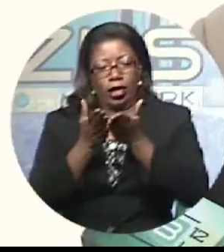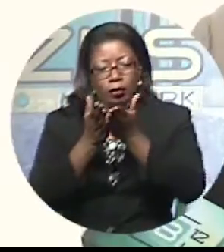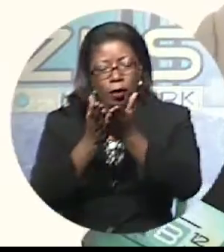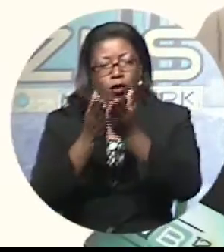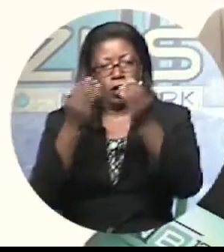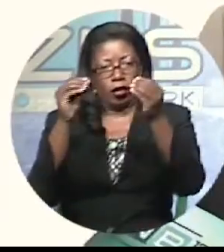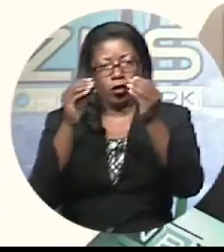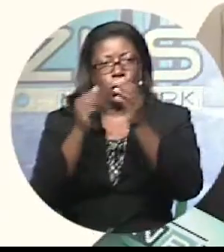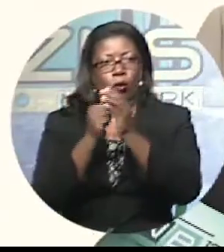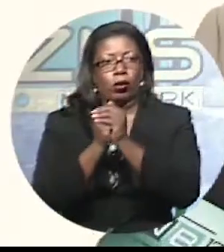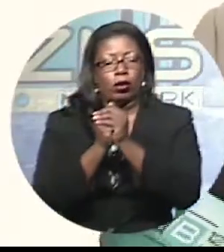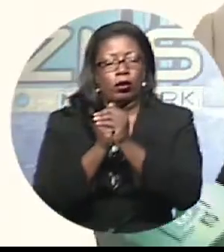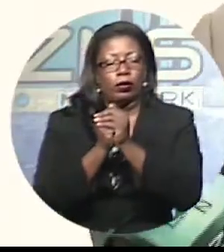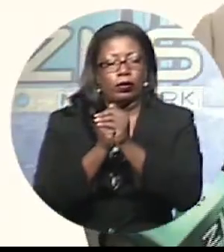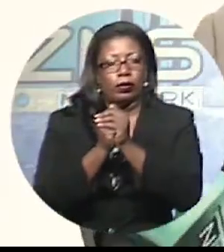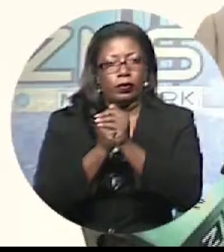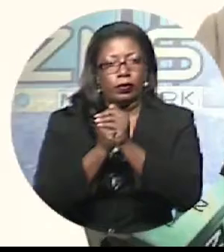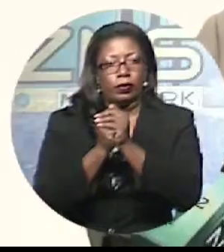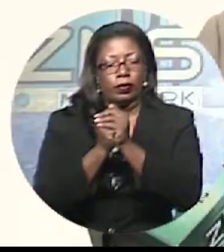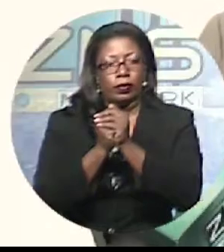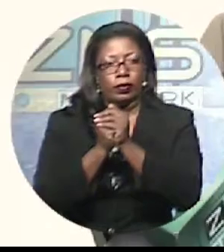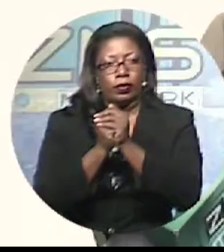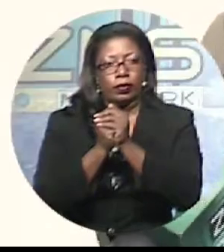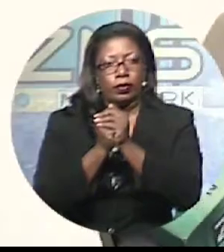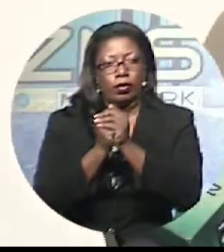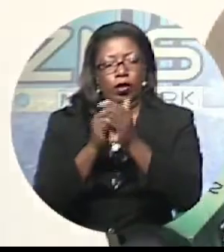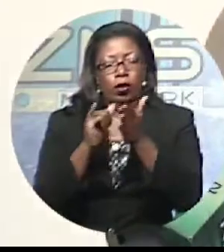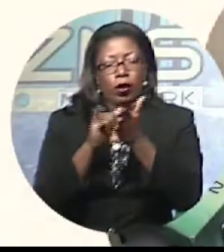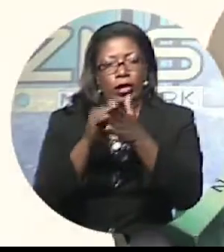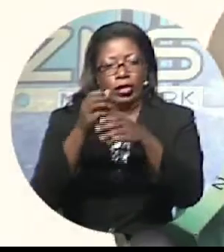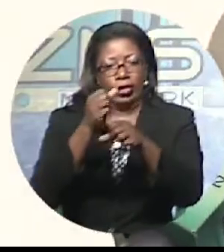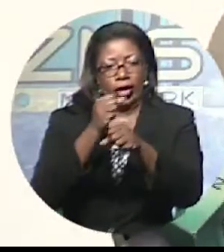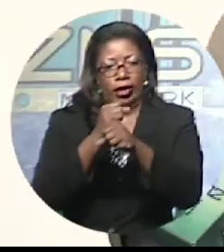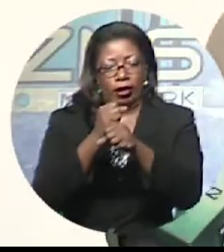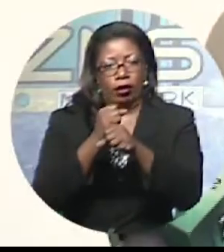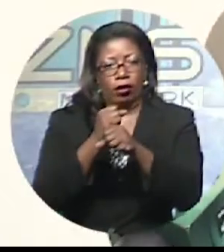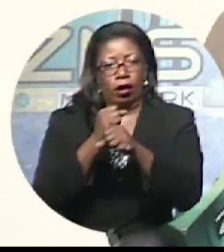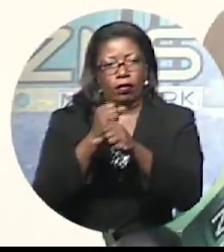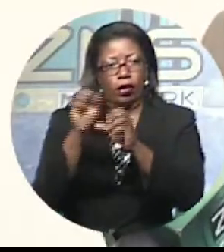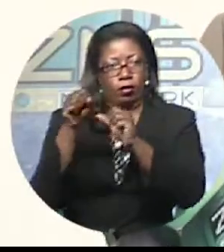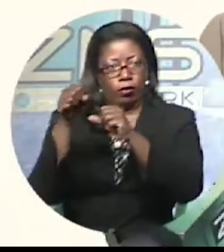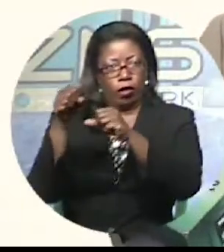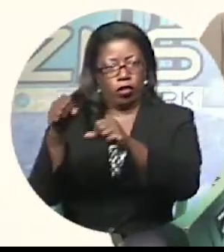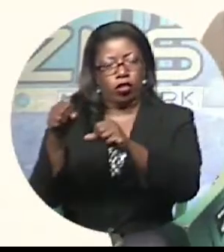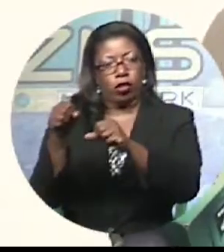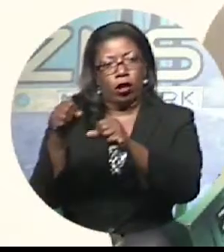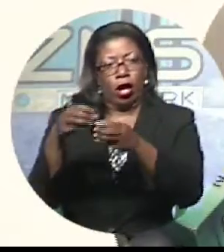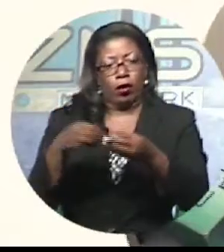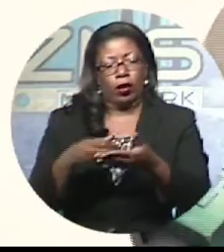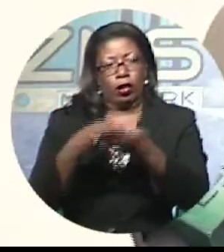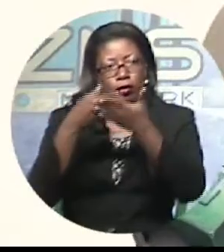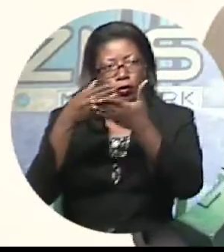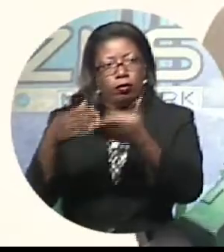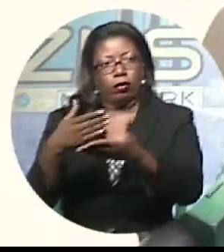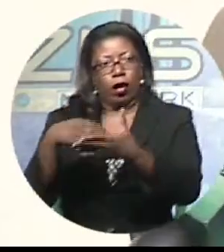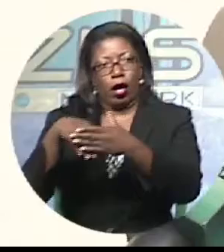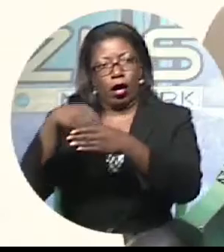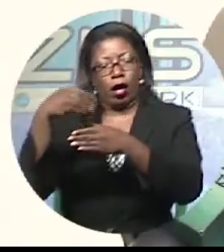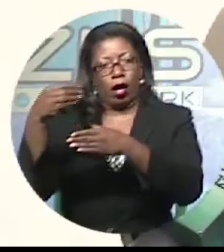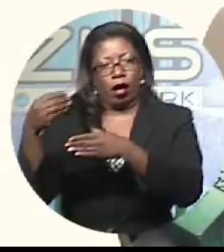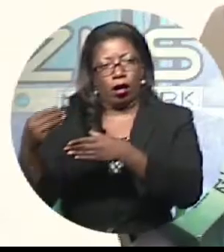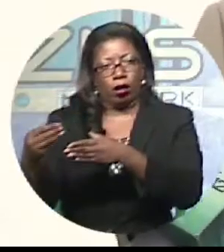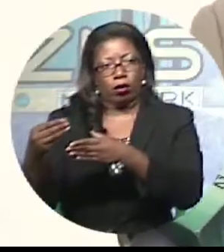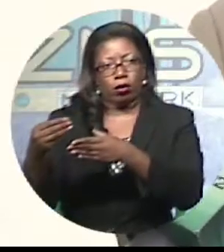Finance has taken possession of the fisheries products and they have begun to dispose of them. Some of